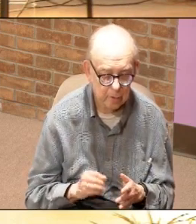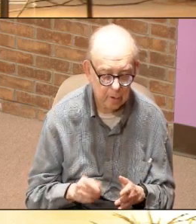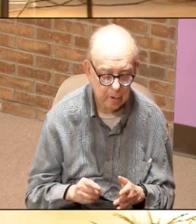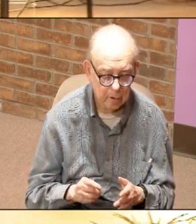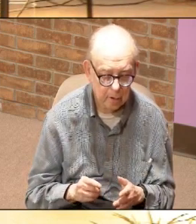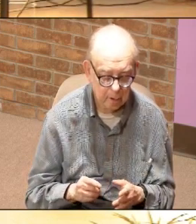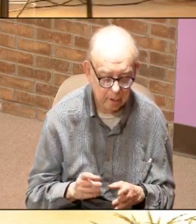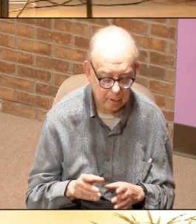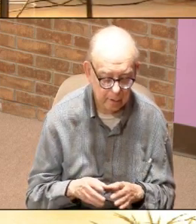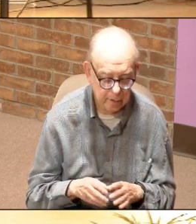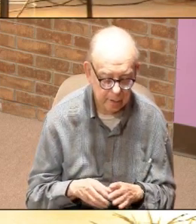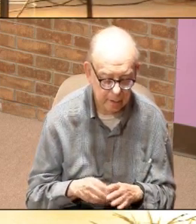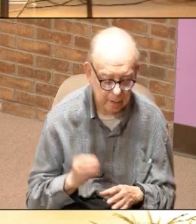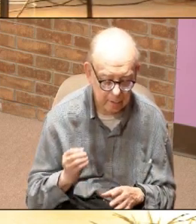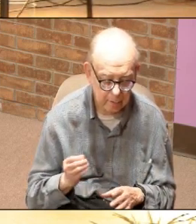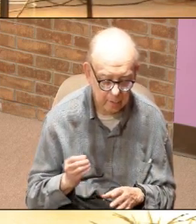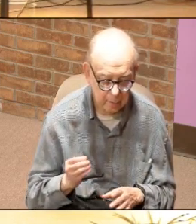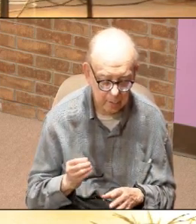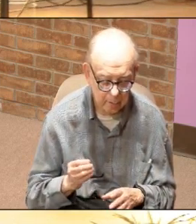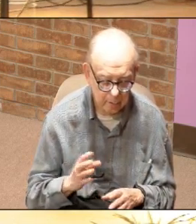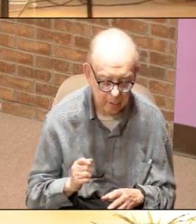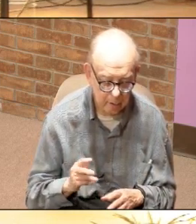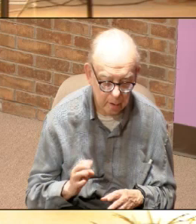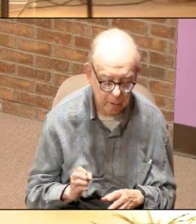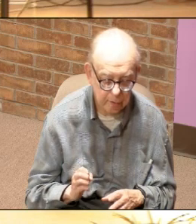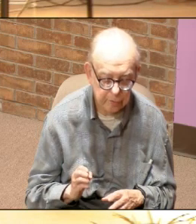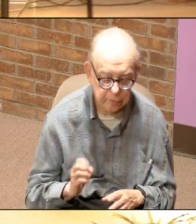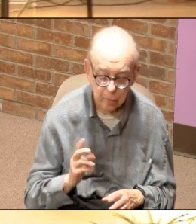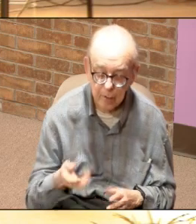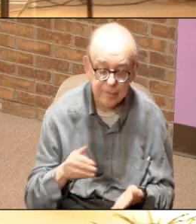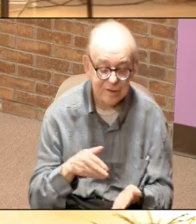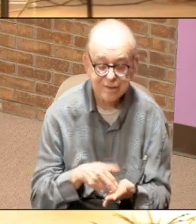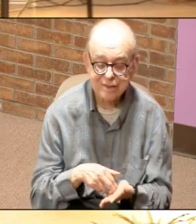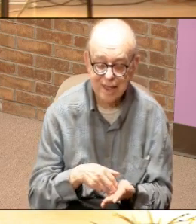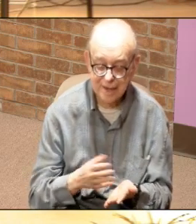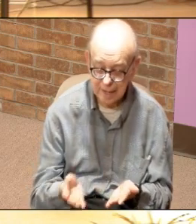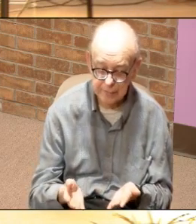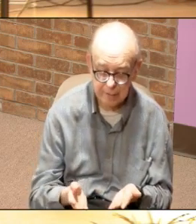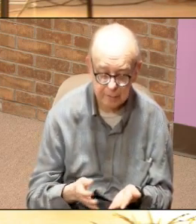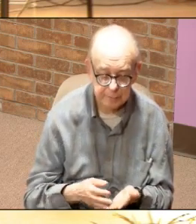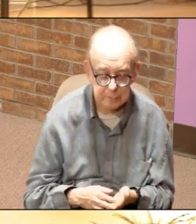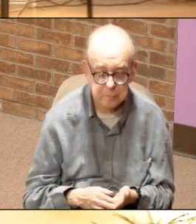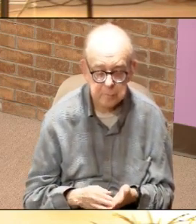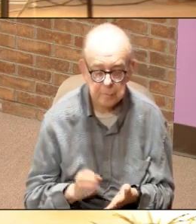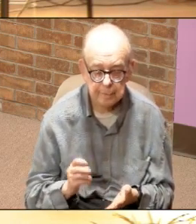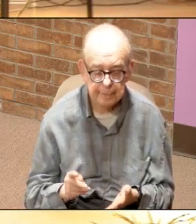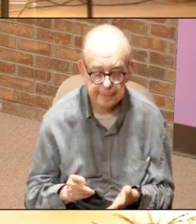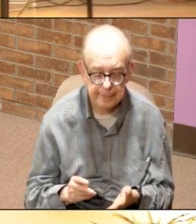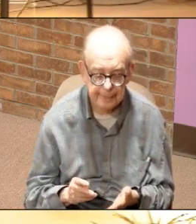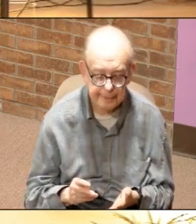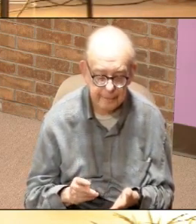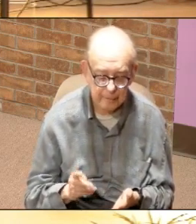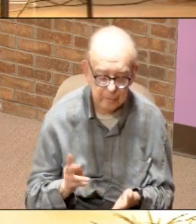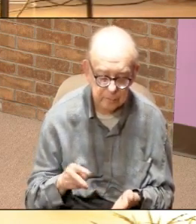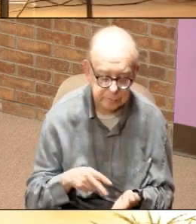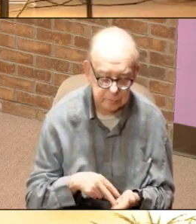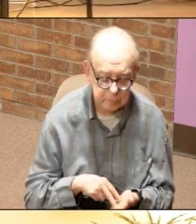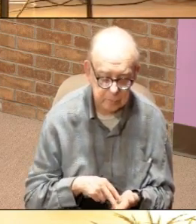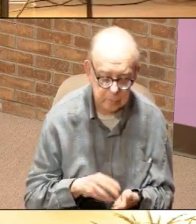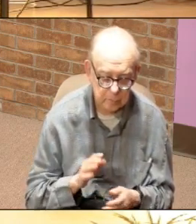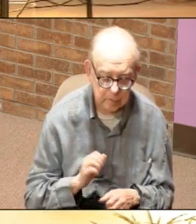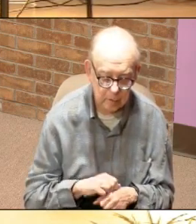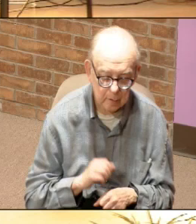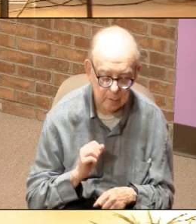you to get out of the cave, and I need you to go stand out there. Okay? Go stand